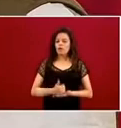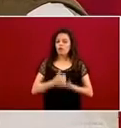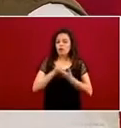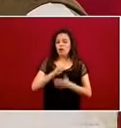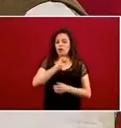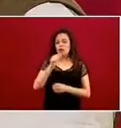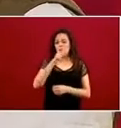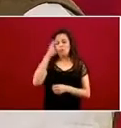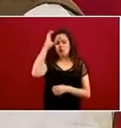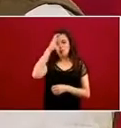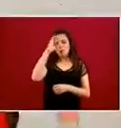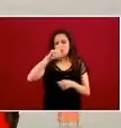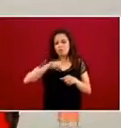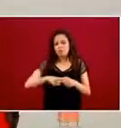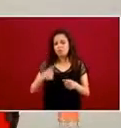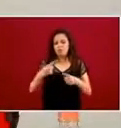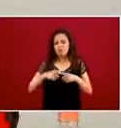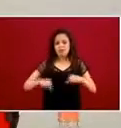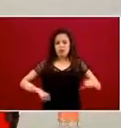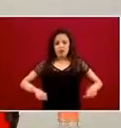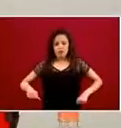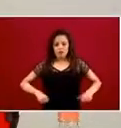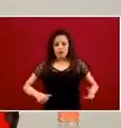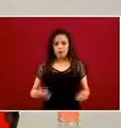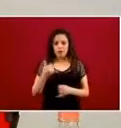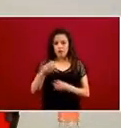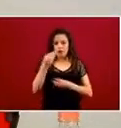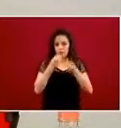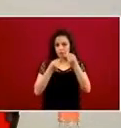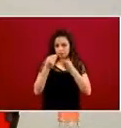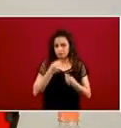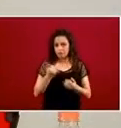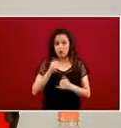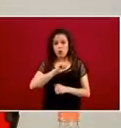insurance, help for